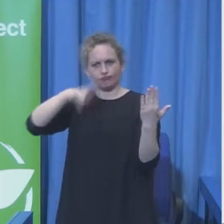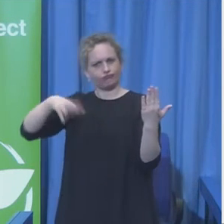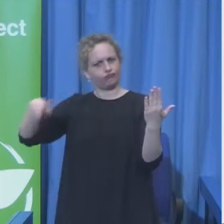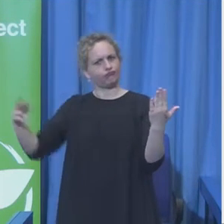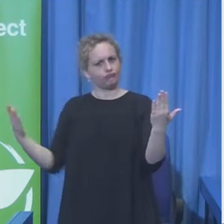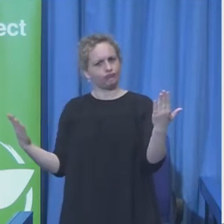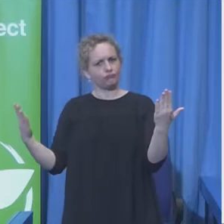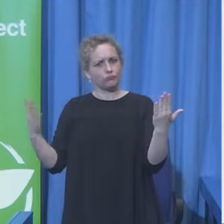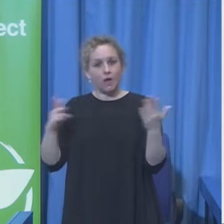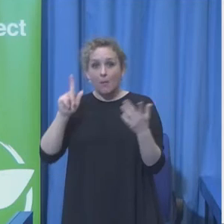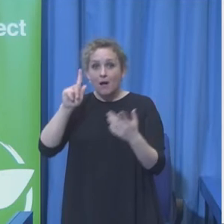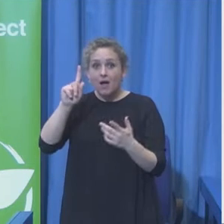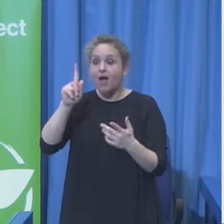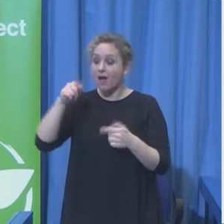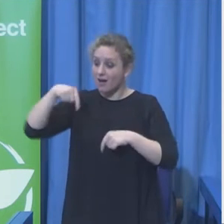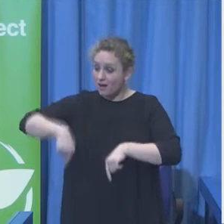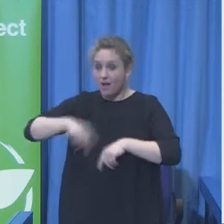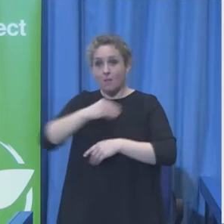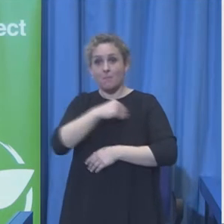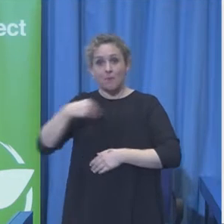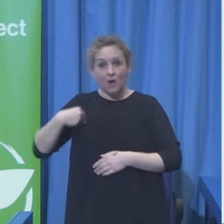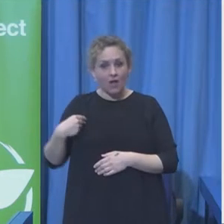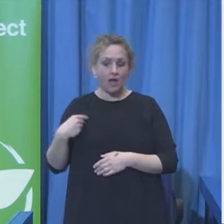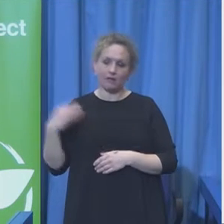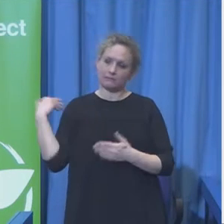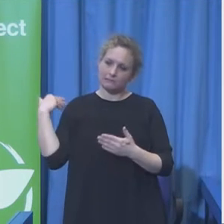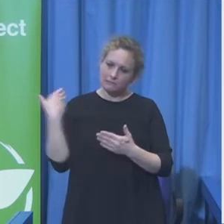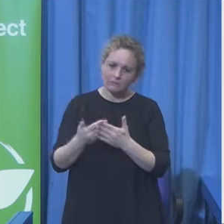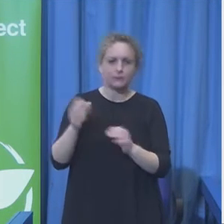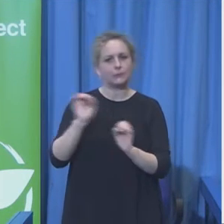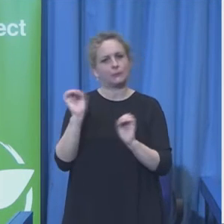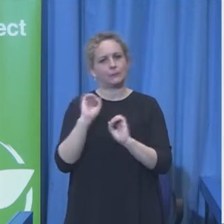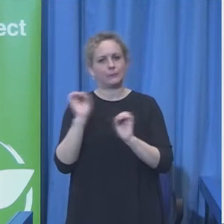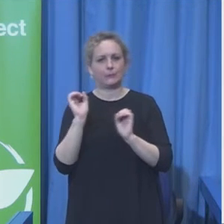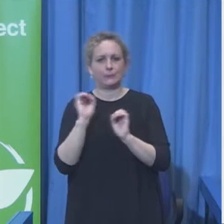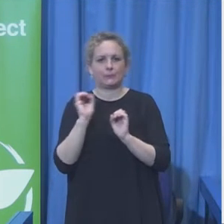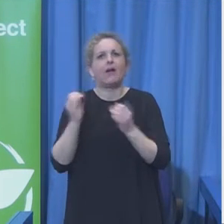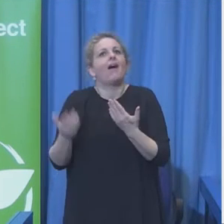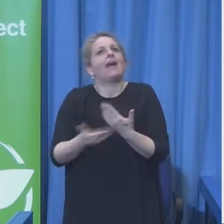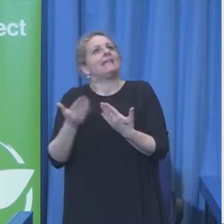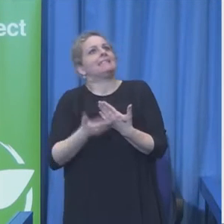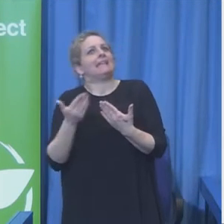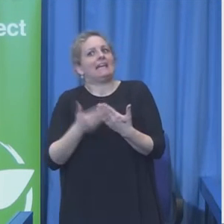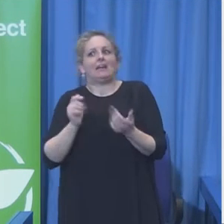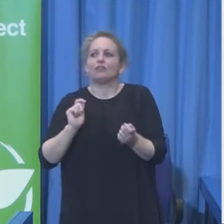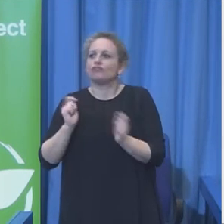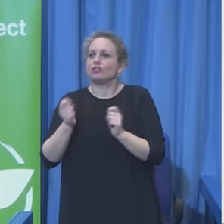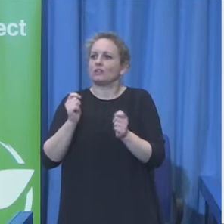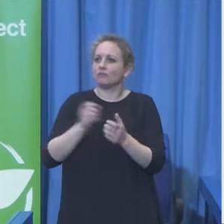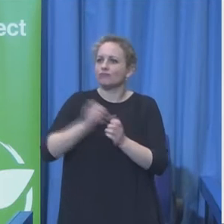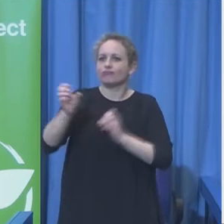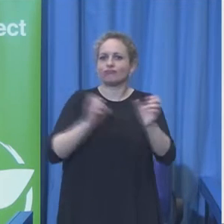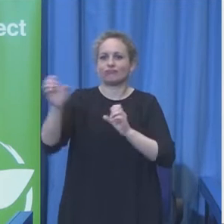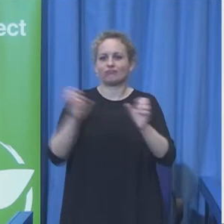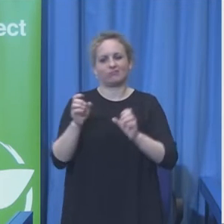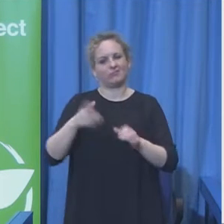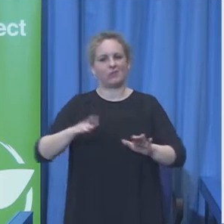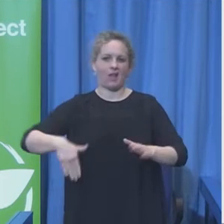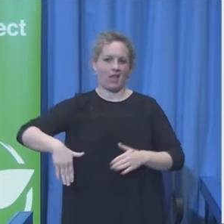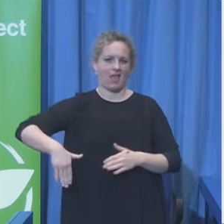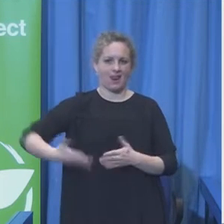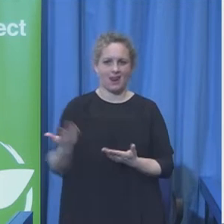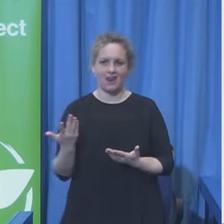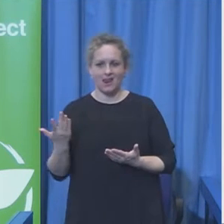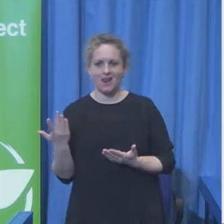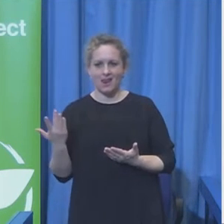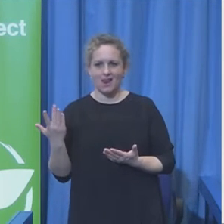musimy. To increase employment of persons with disabilities, we must. Poprawić dostęp do wczesnej interwencji